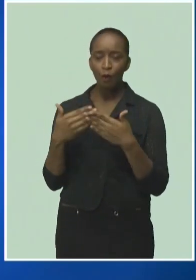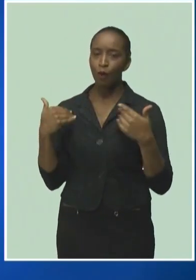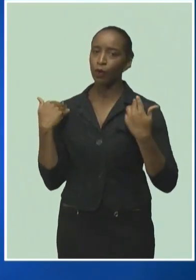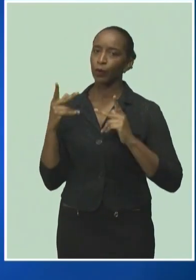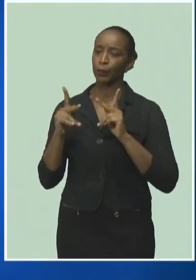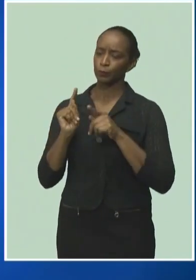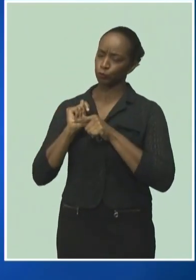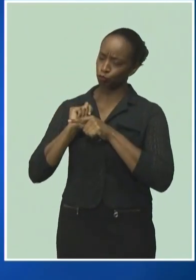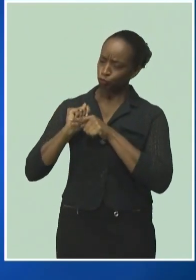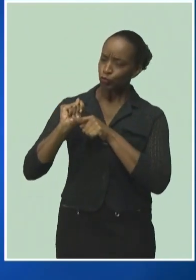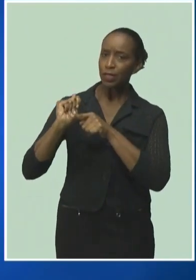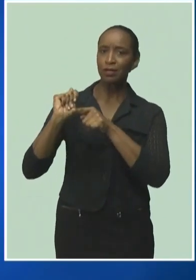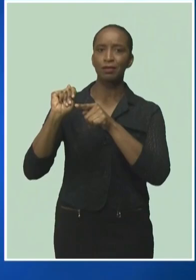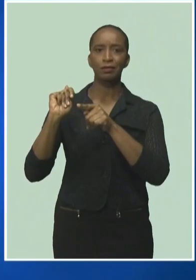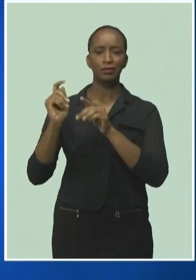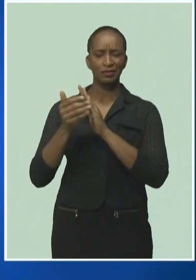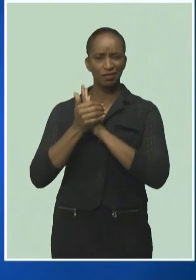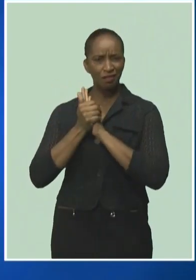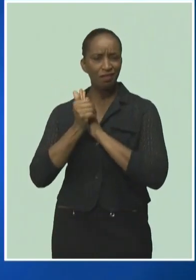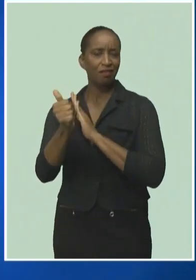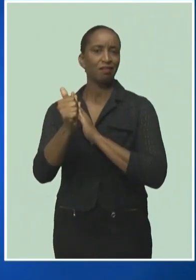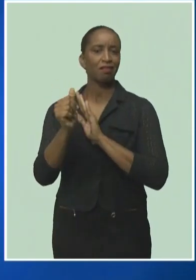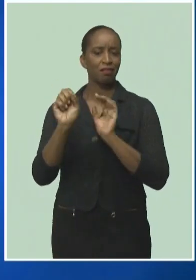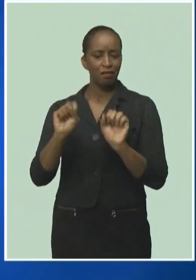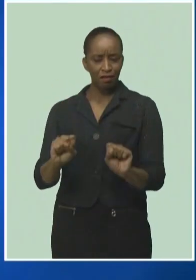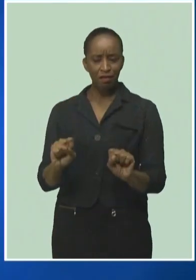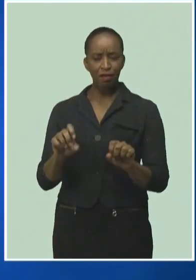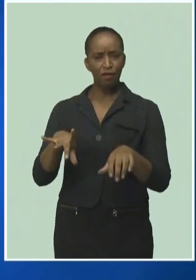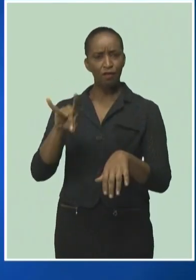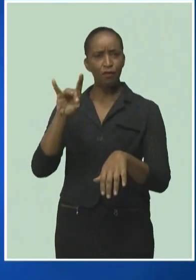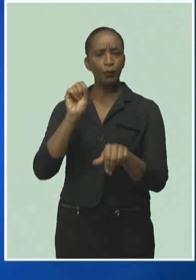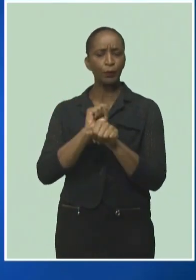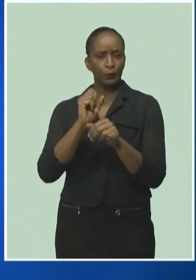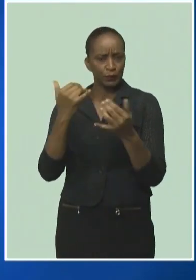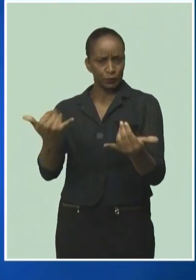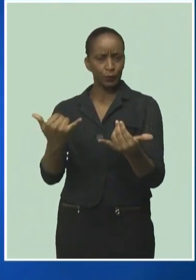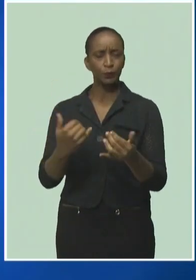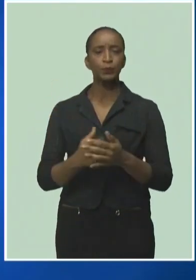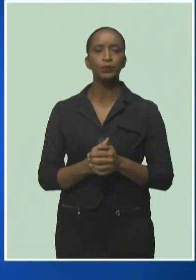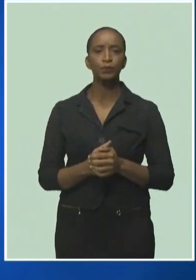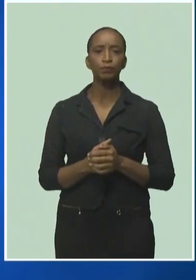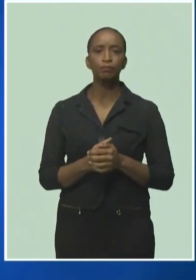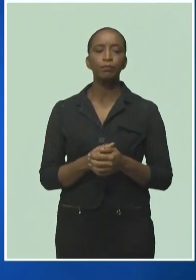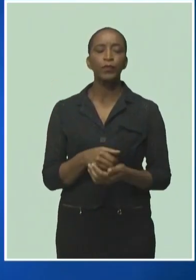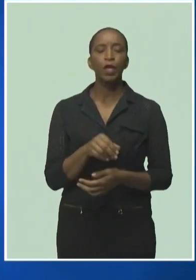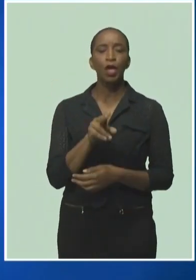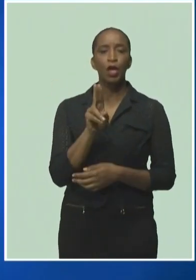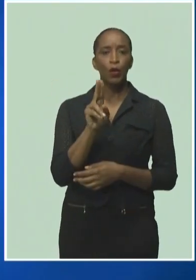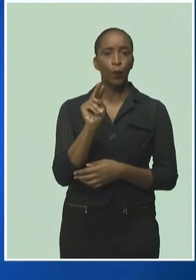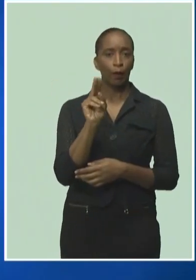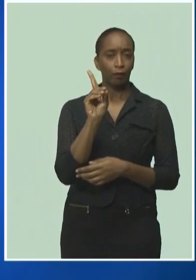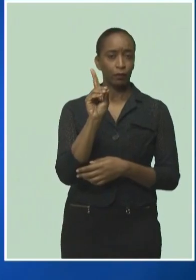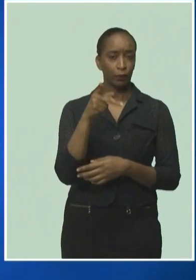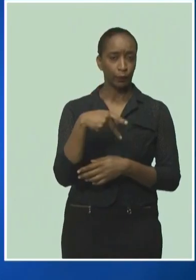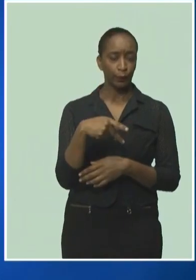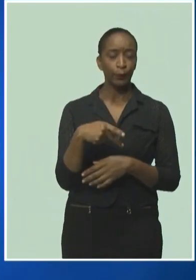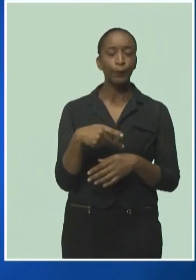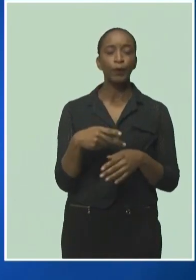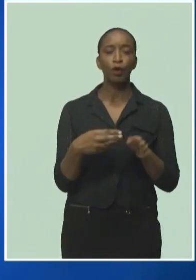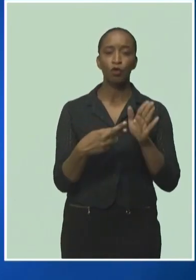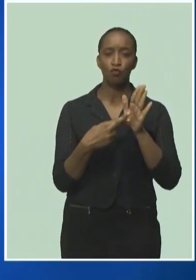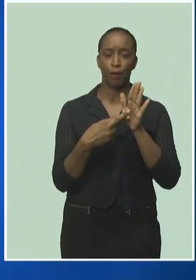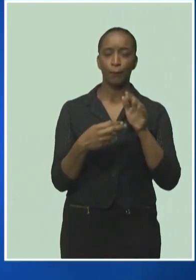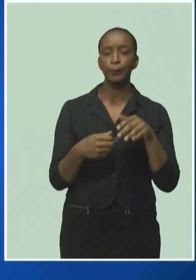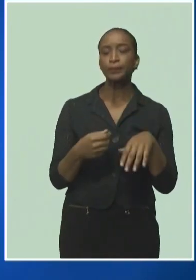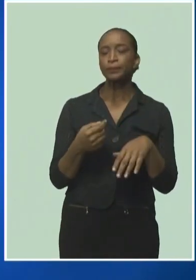and they have the skills for the modern economy. UNDP resident representative Laimaya Altieb noted that the UN